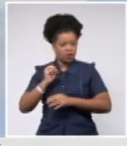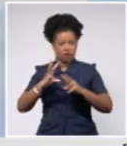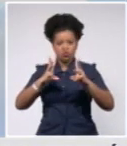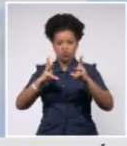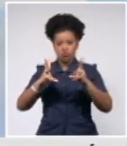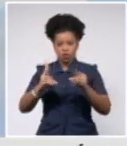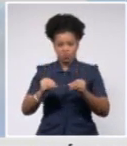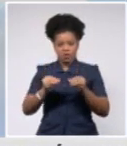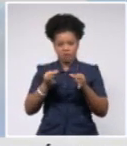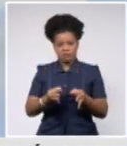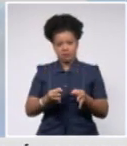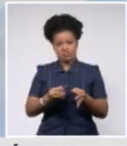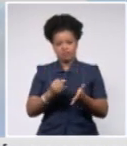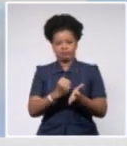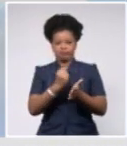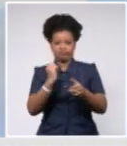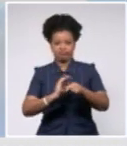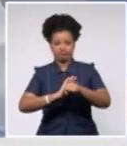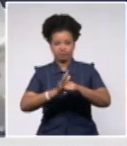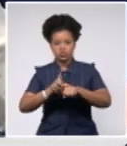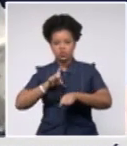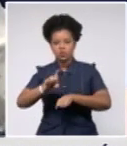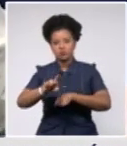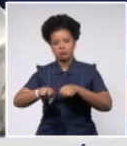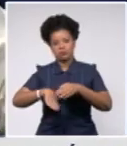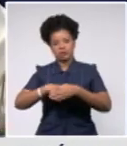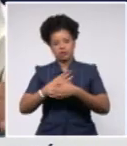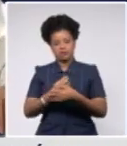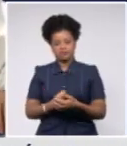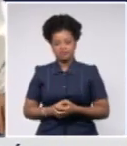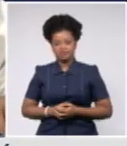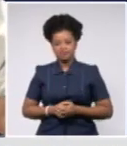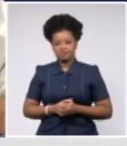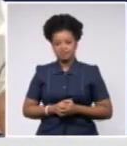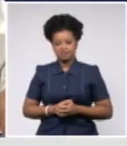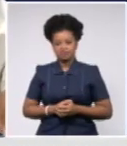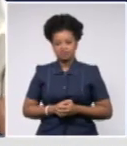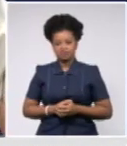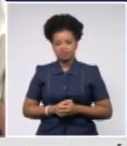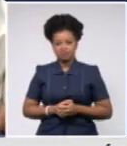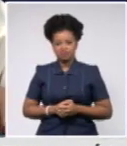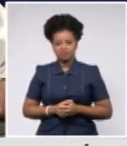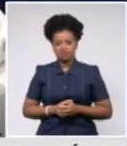7,598 in our various molecular biology laboratories.